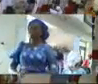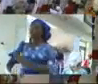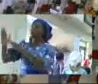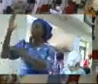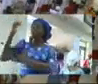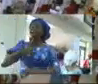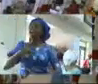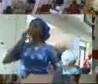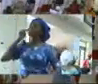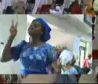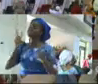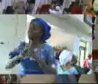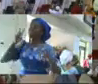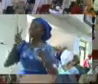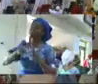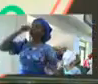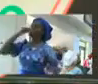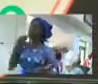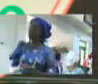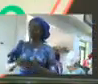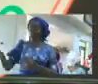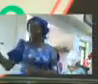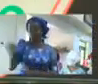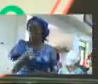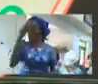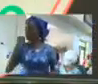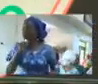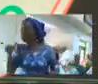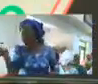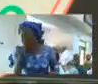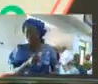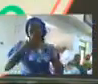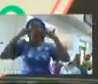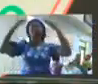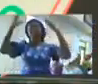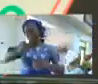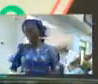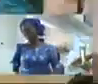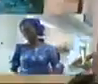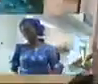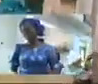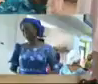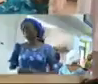very good to you. Very, very good to you. Praise Him. Praise Him.